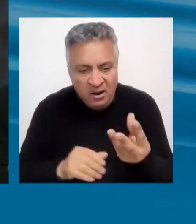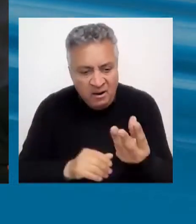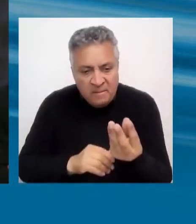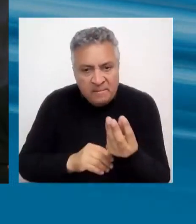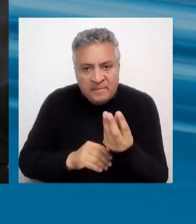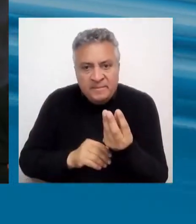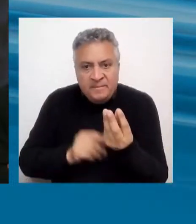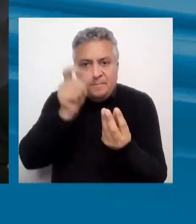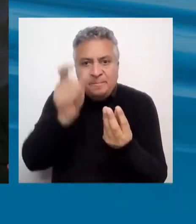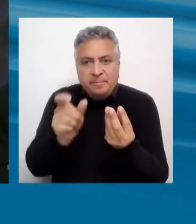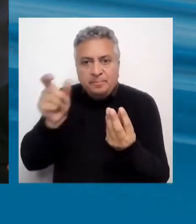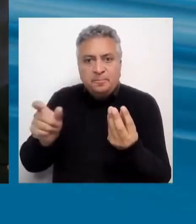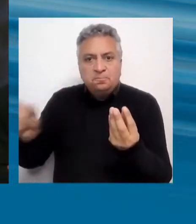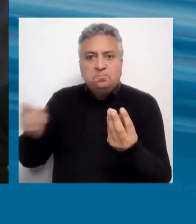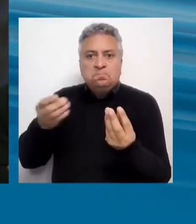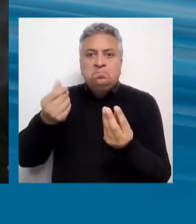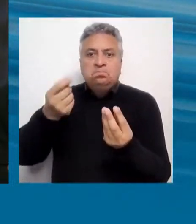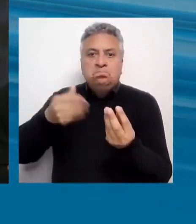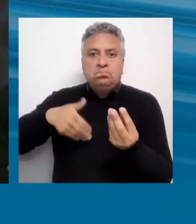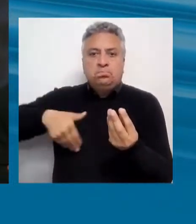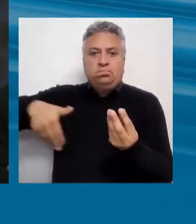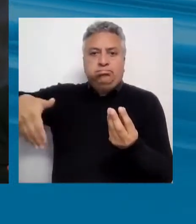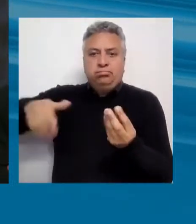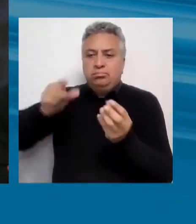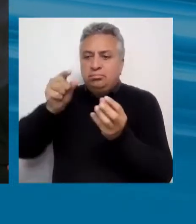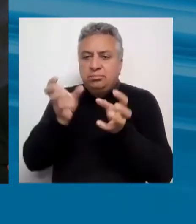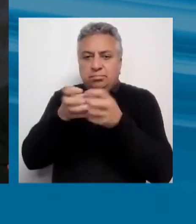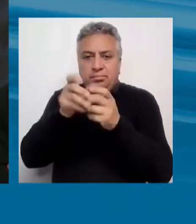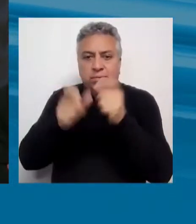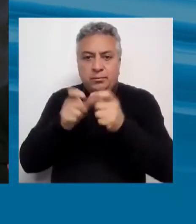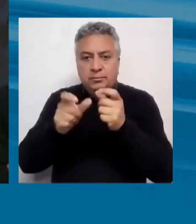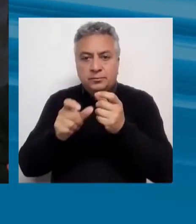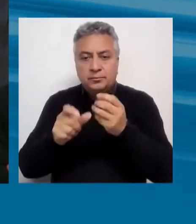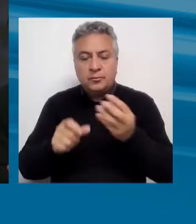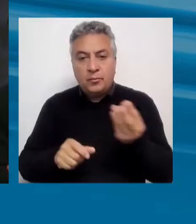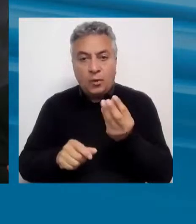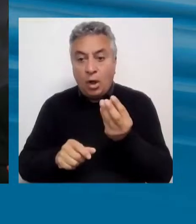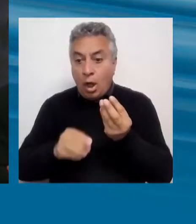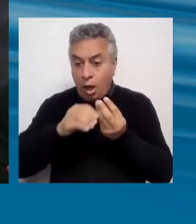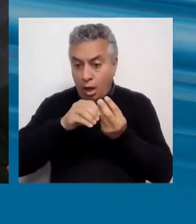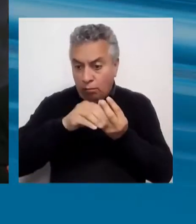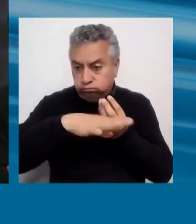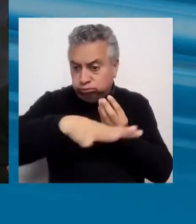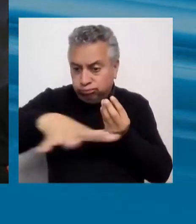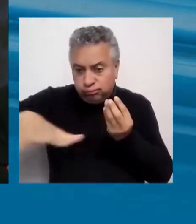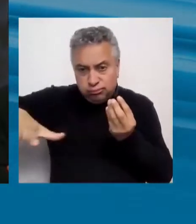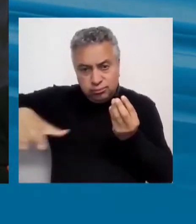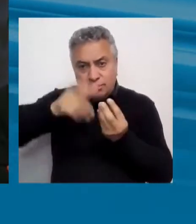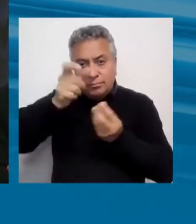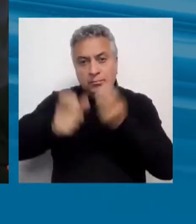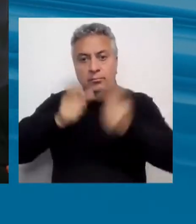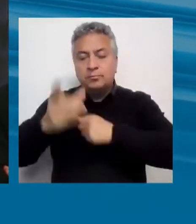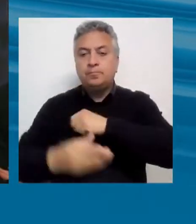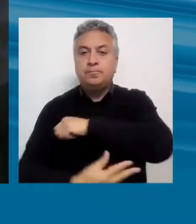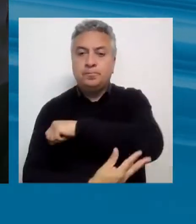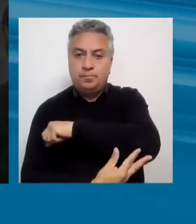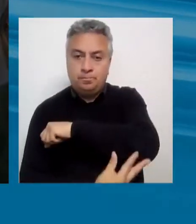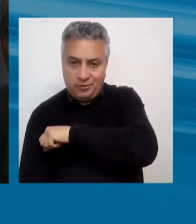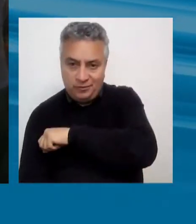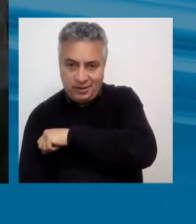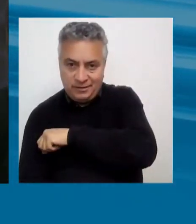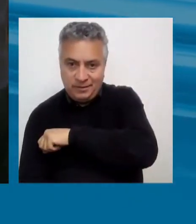of a few, where a significant portion of the population is living in poverty. According to ECLAC,